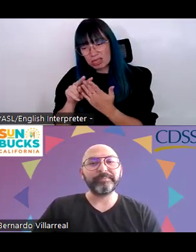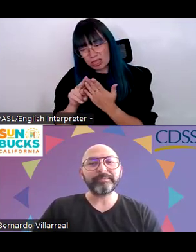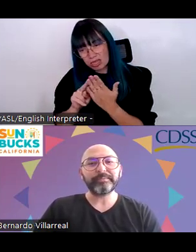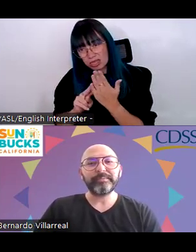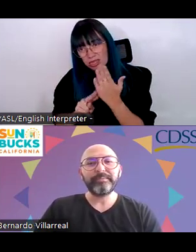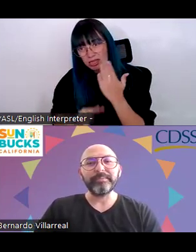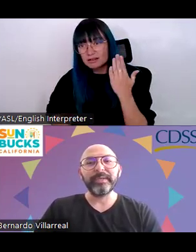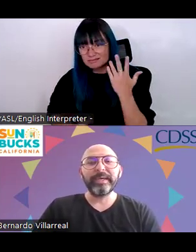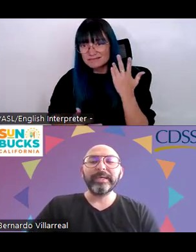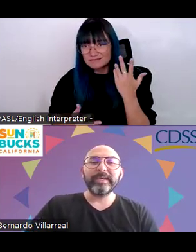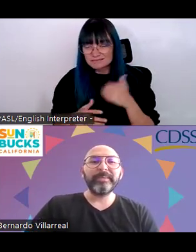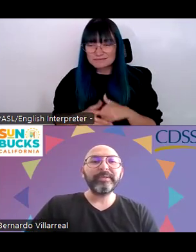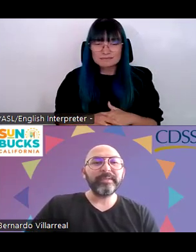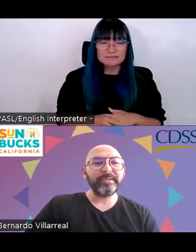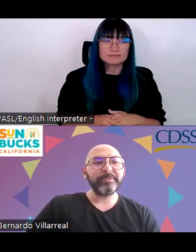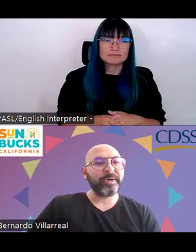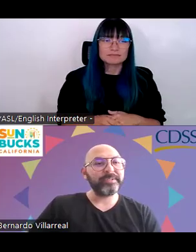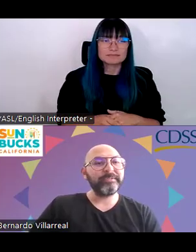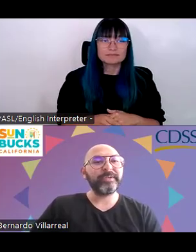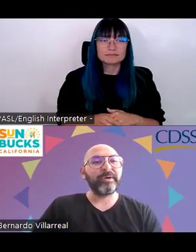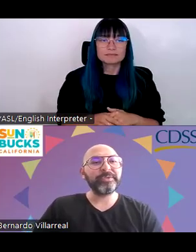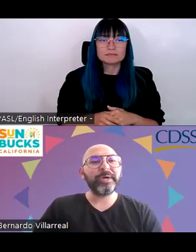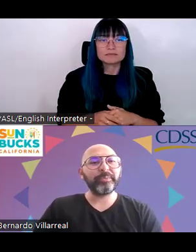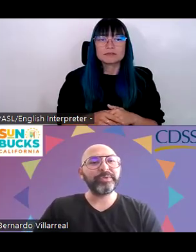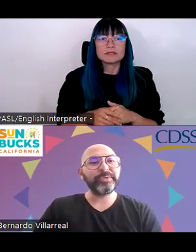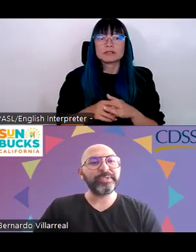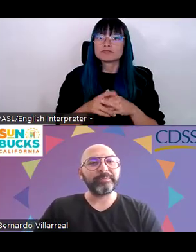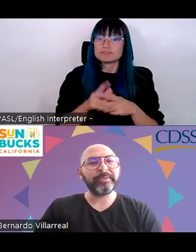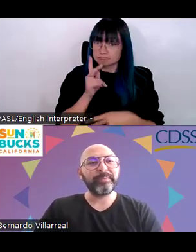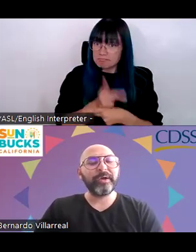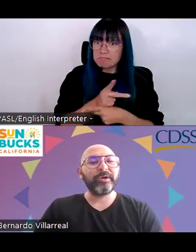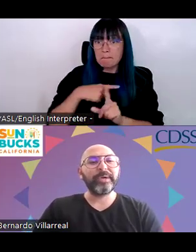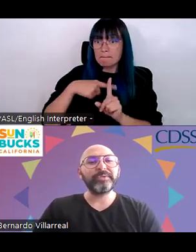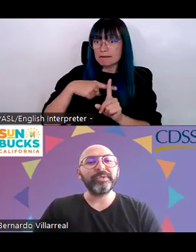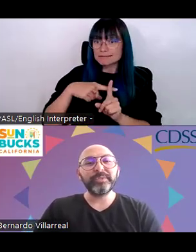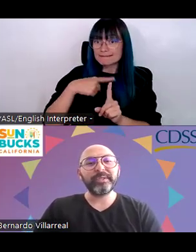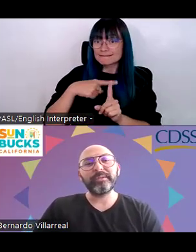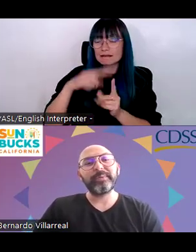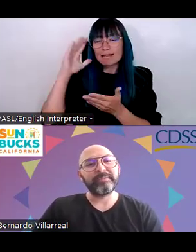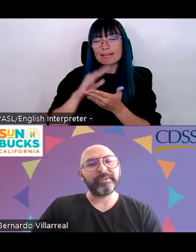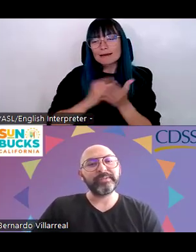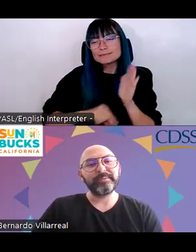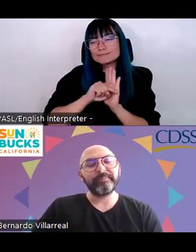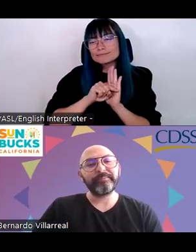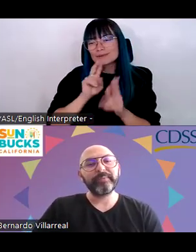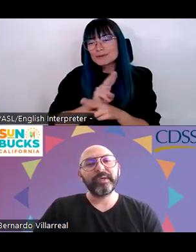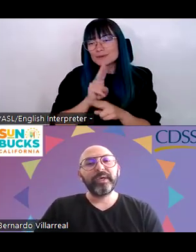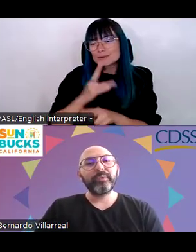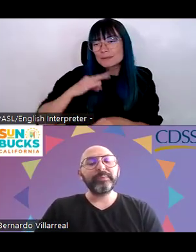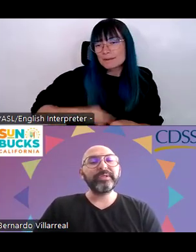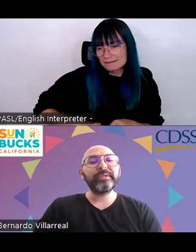information at all. Keeping things positive can also help reduce stigma around using the